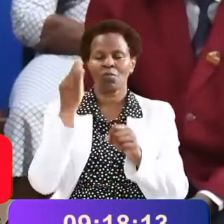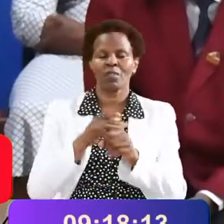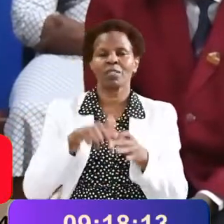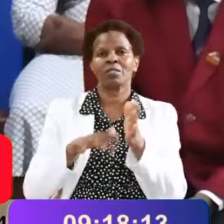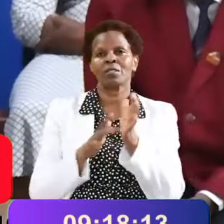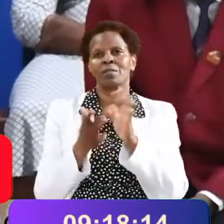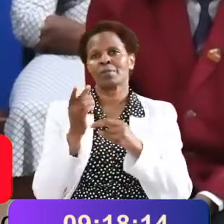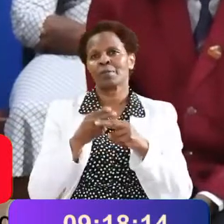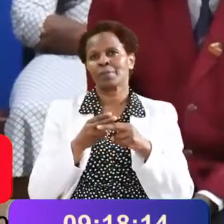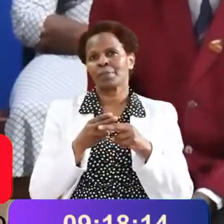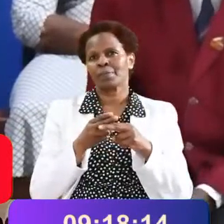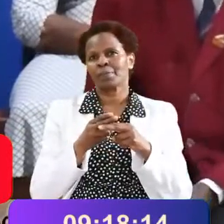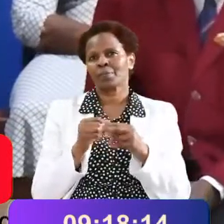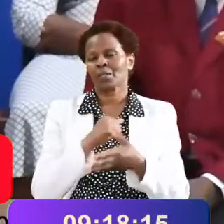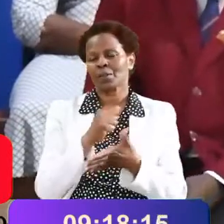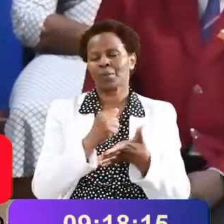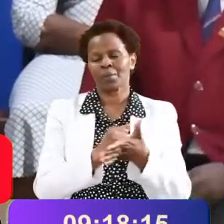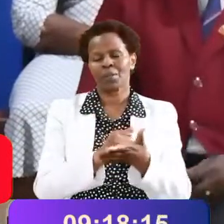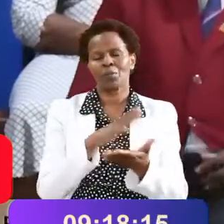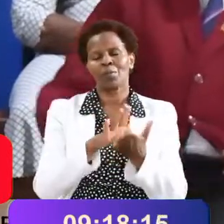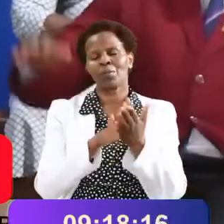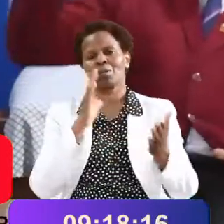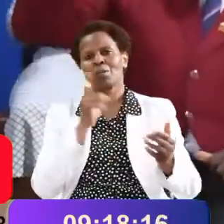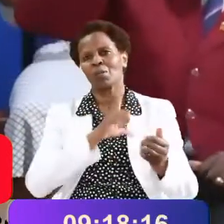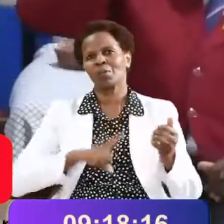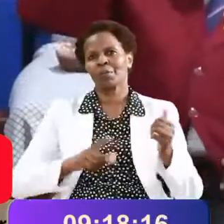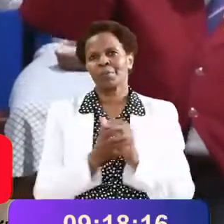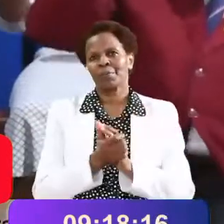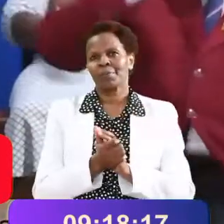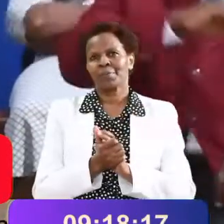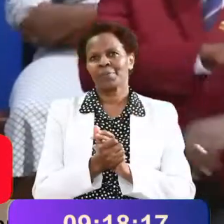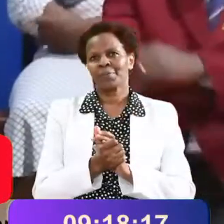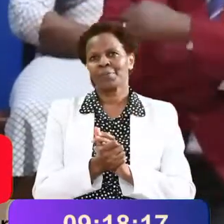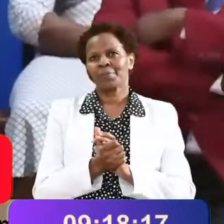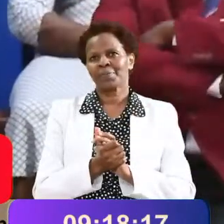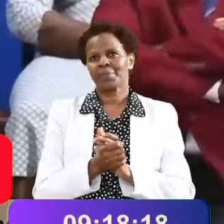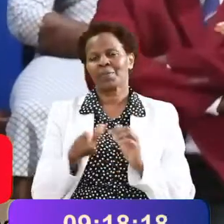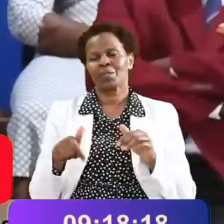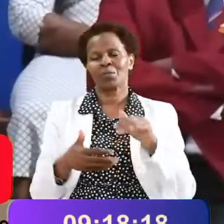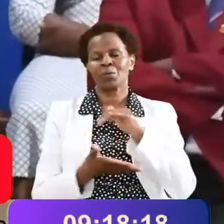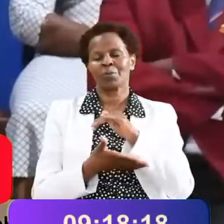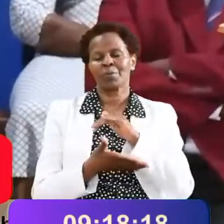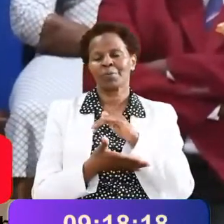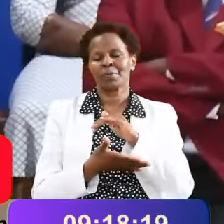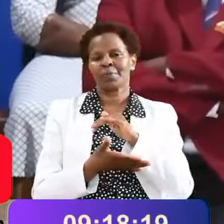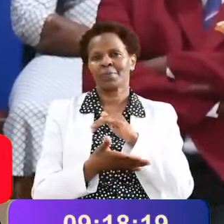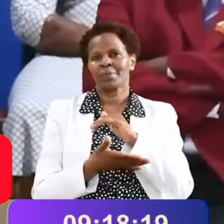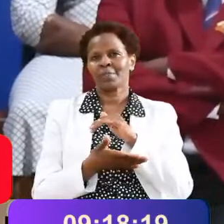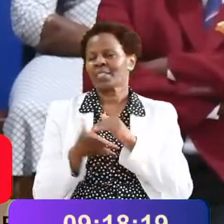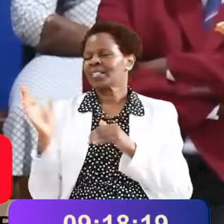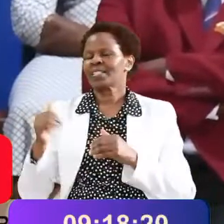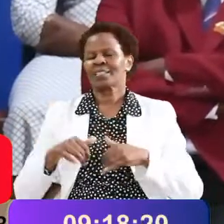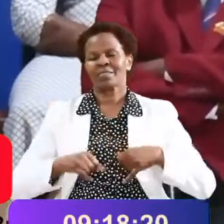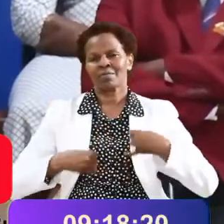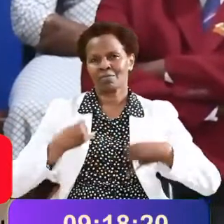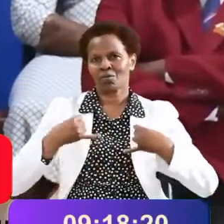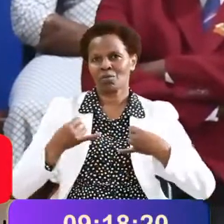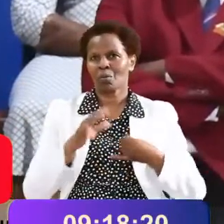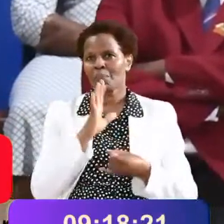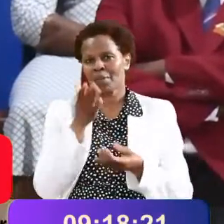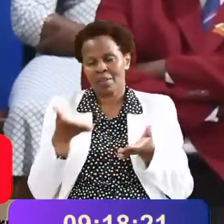name. Amen. Praise the Lord. This morning, I am delighted to be here. Thank